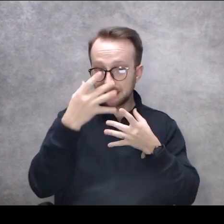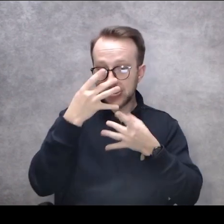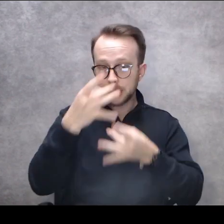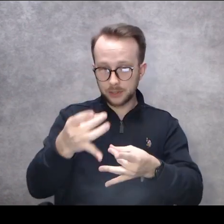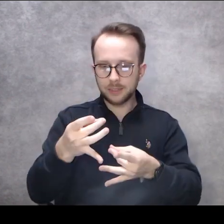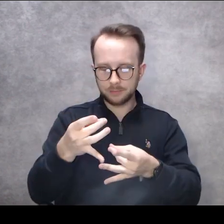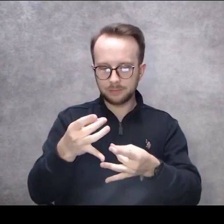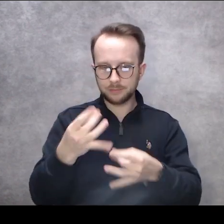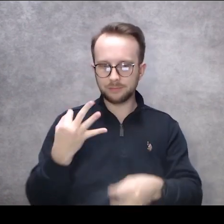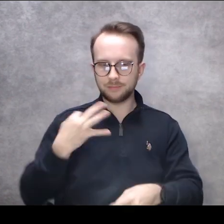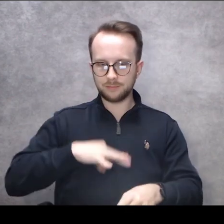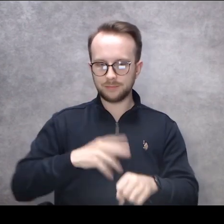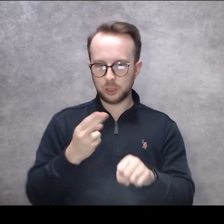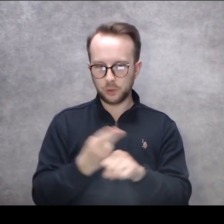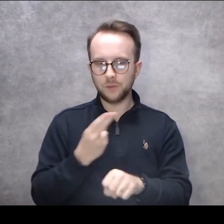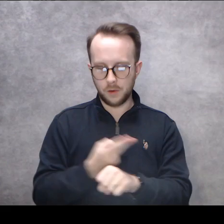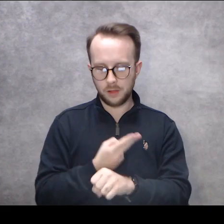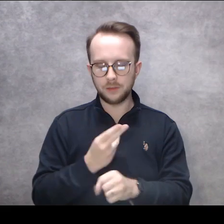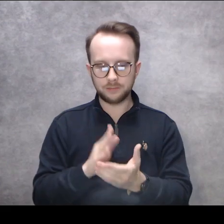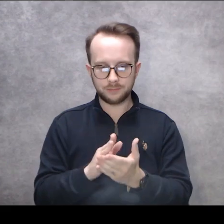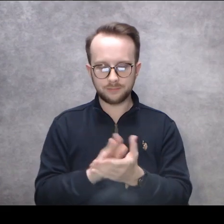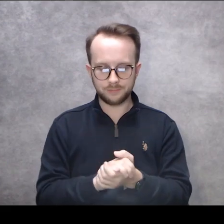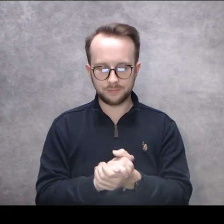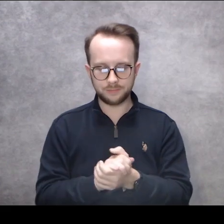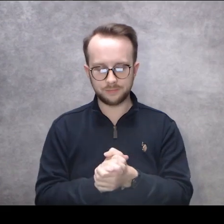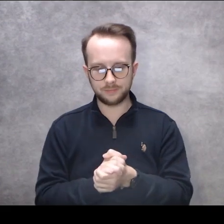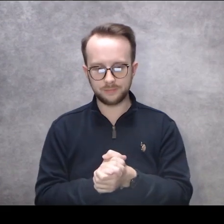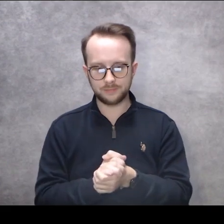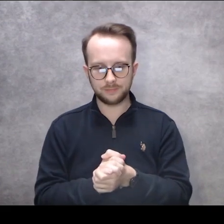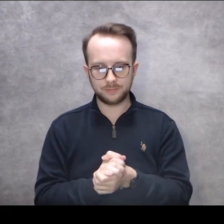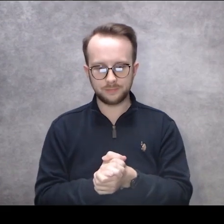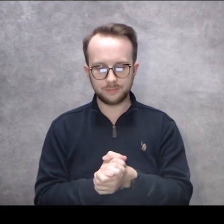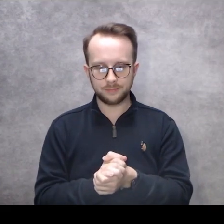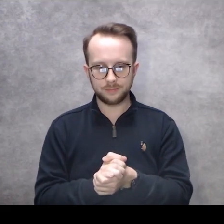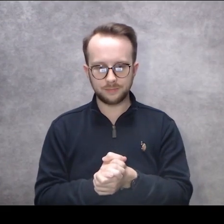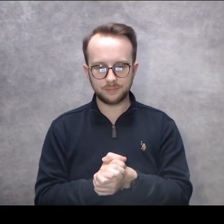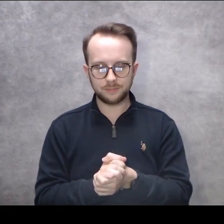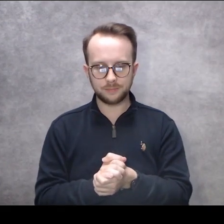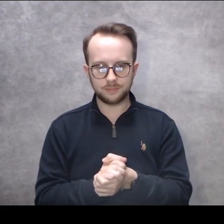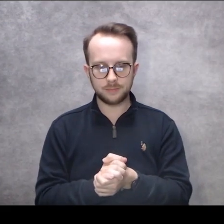interesting, and useful to the learner.